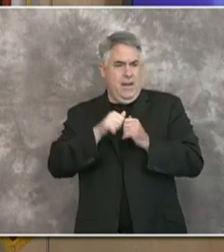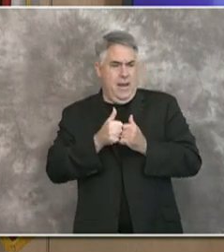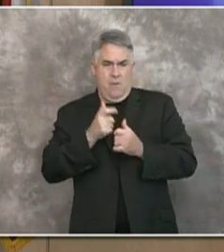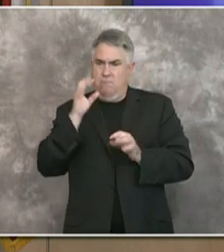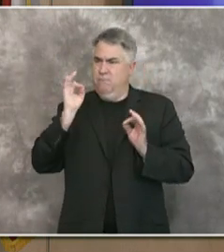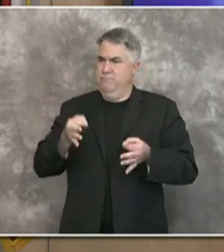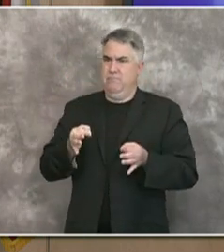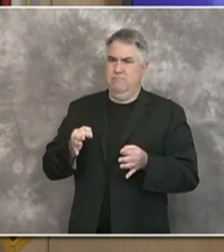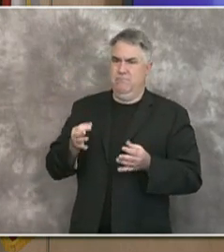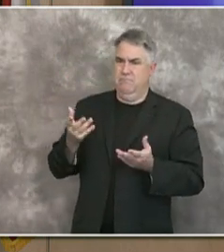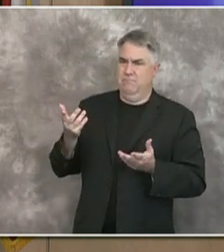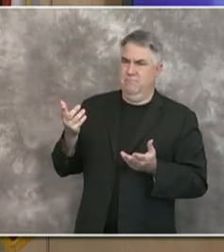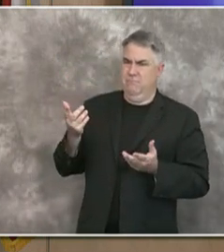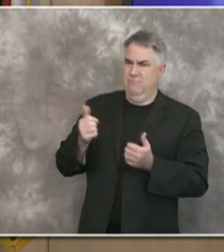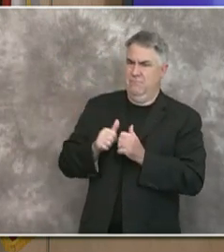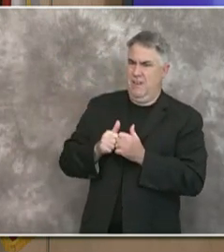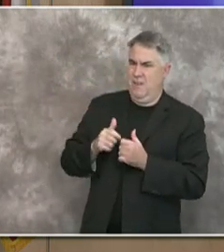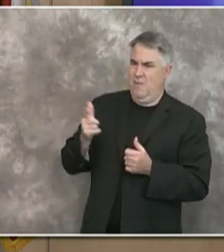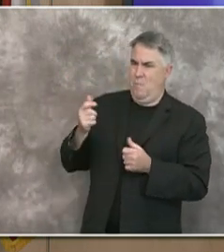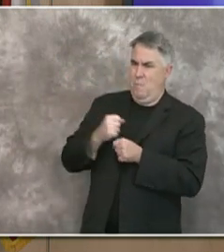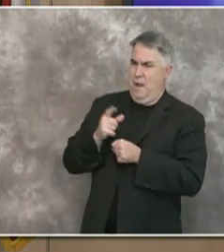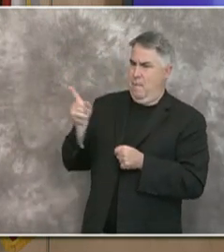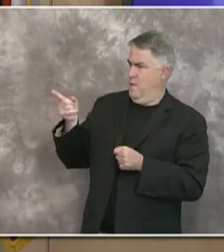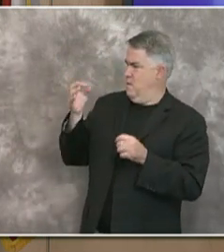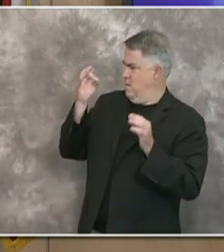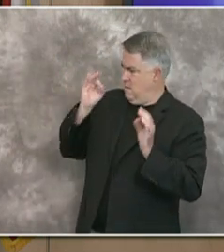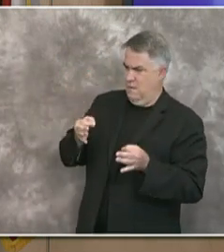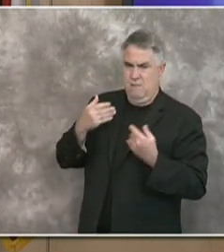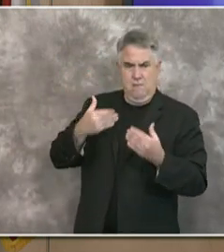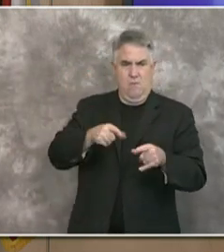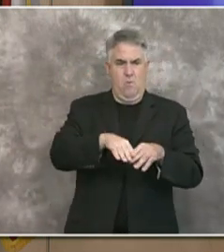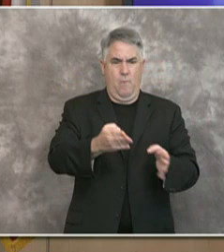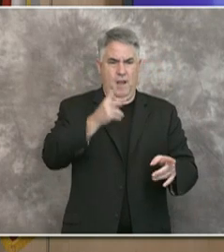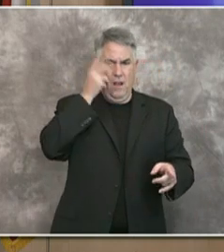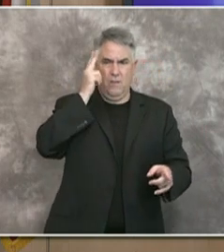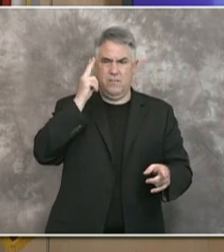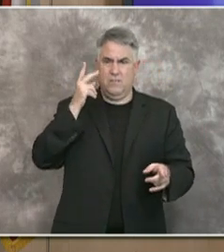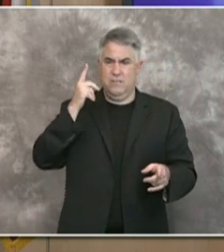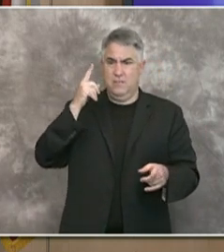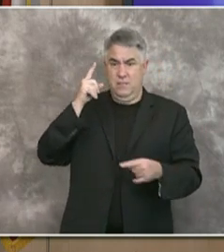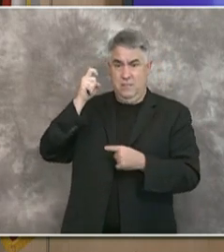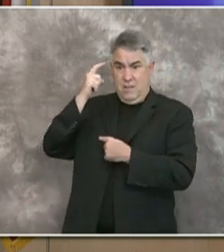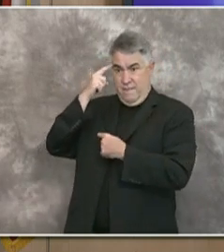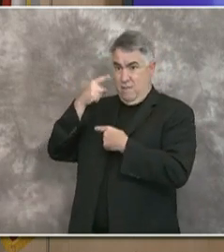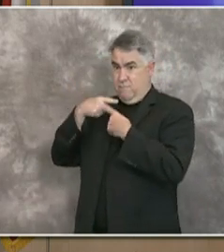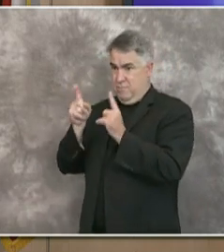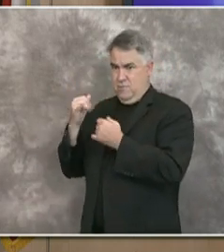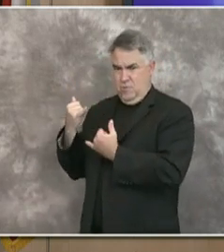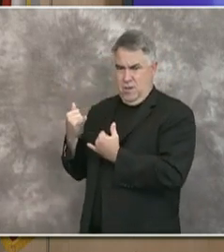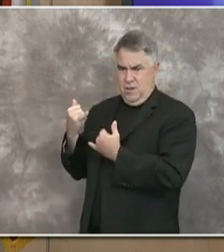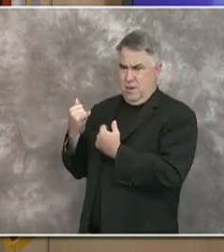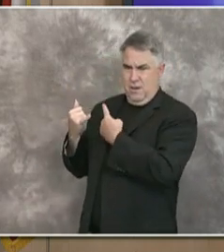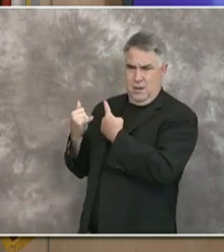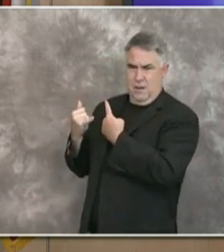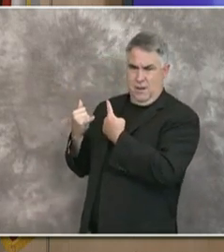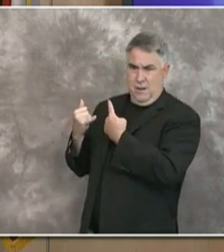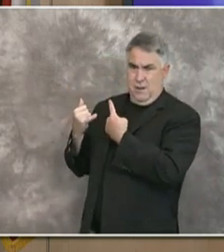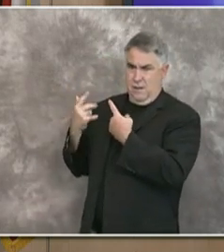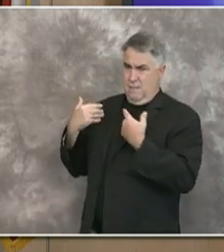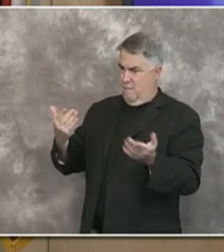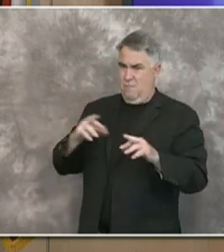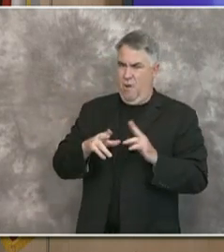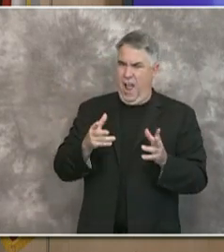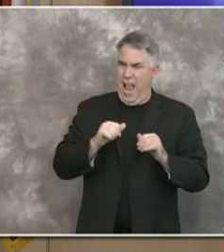make that move here? I know obviously the governor announced it today and we're making that jump already. Like how do you guys kind of gauge whether or not we're ready for that? Well,